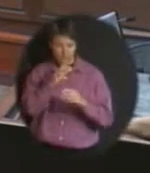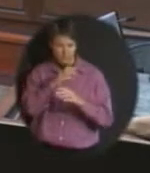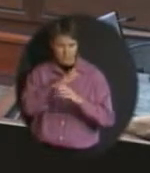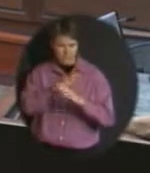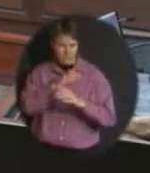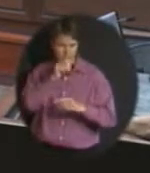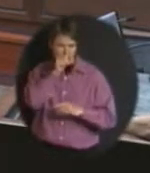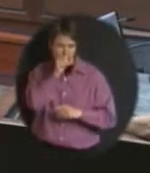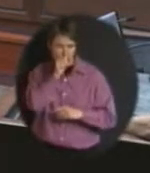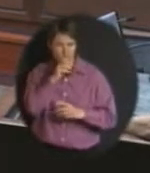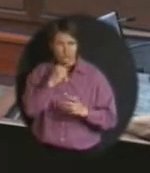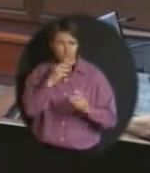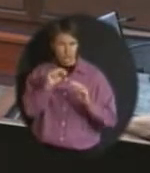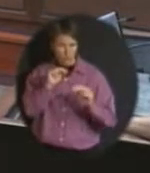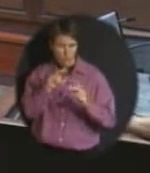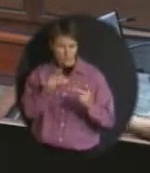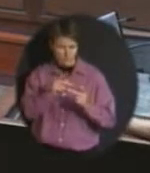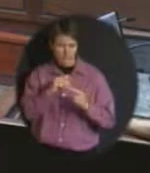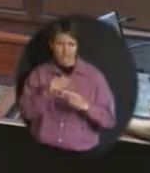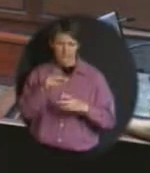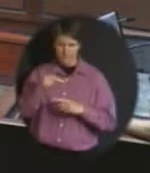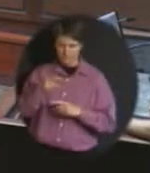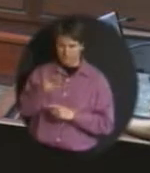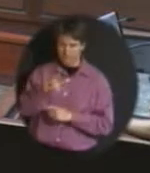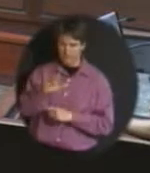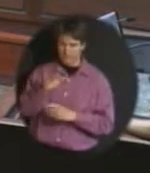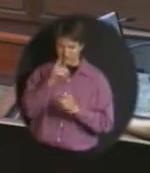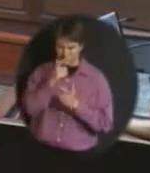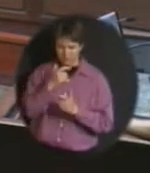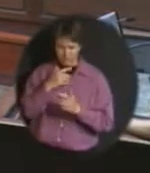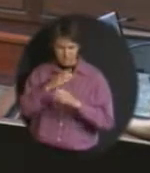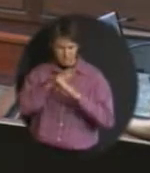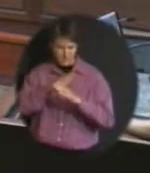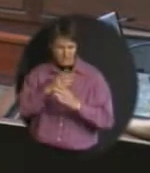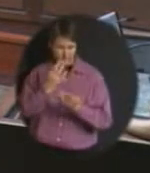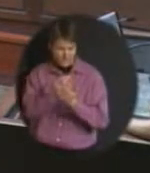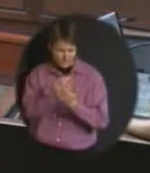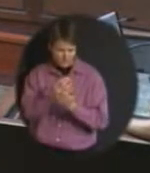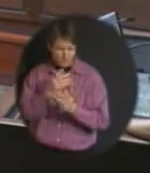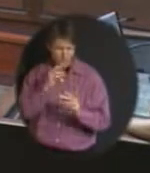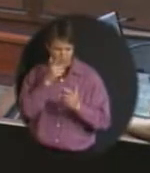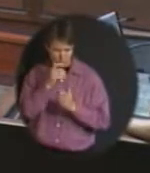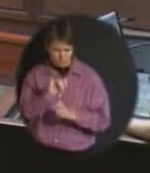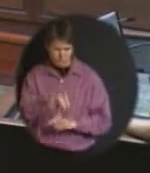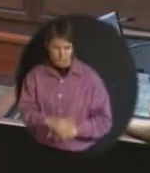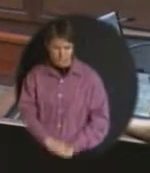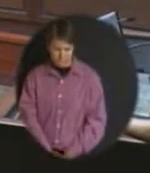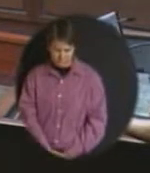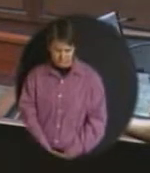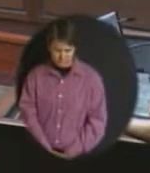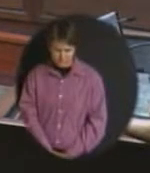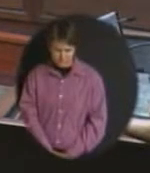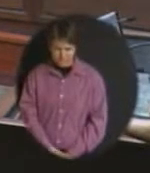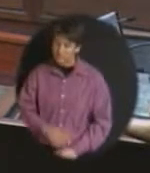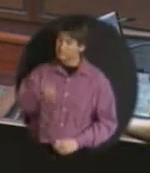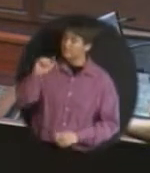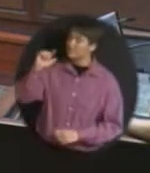confidentiality of its negotiating position and the public interest, and to protect the district's financial interest and bargaining position.